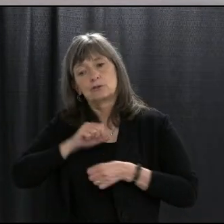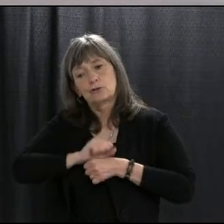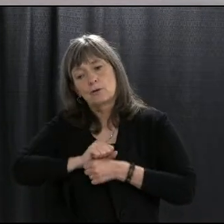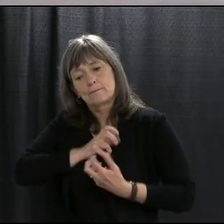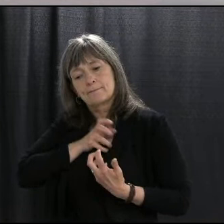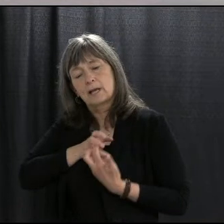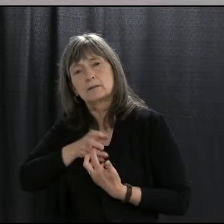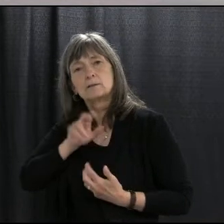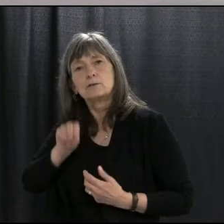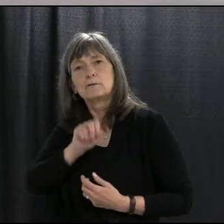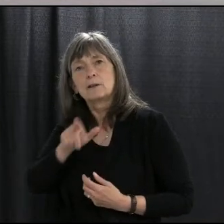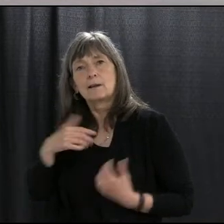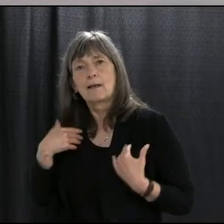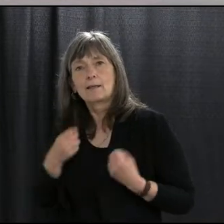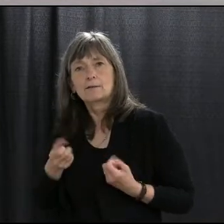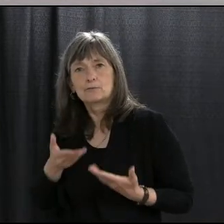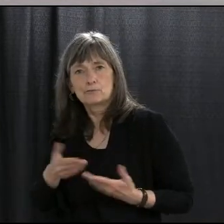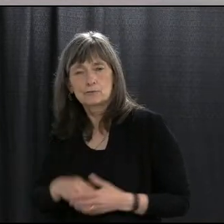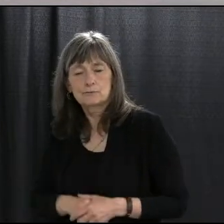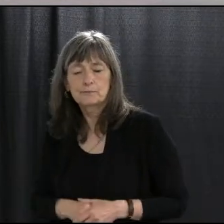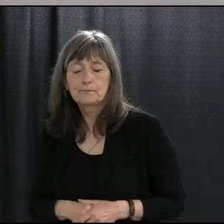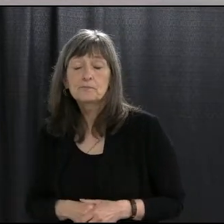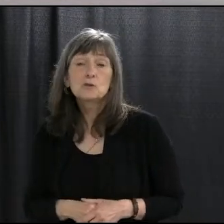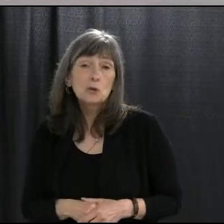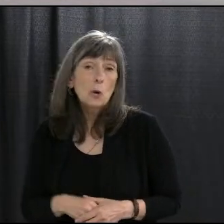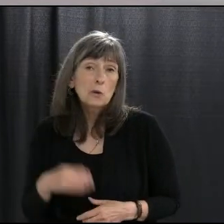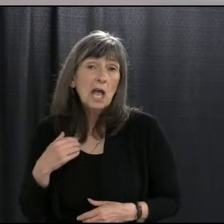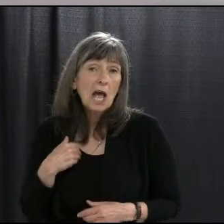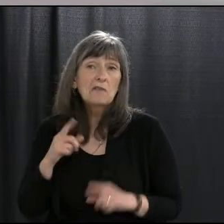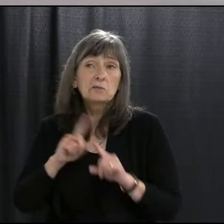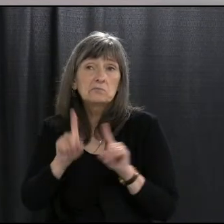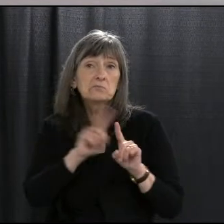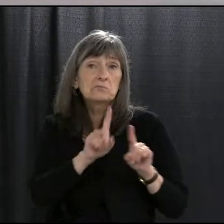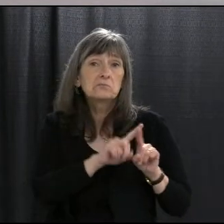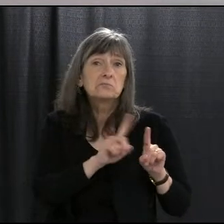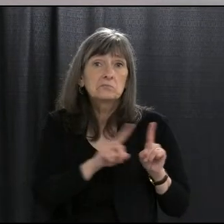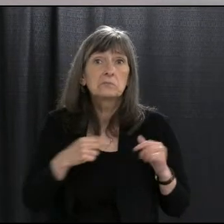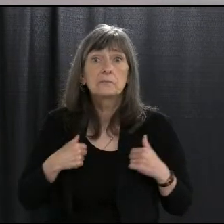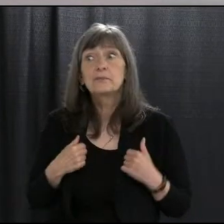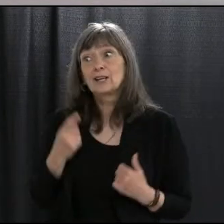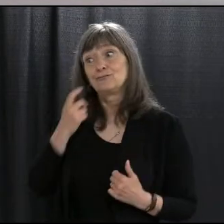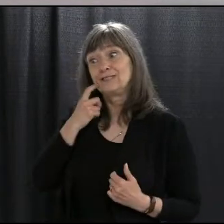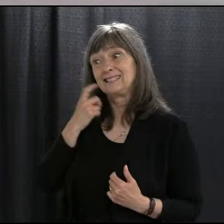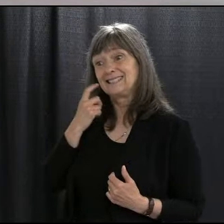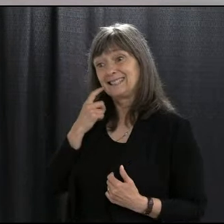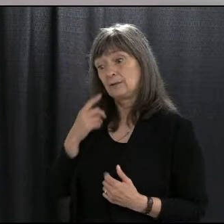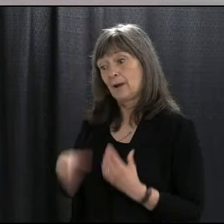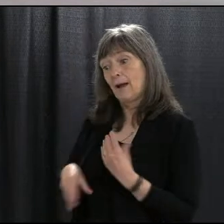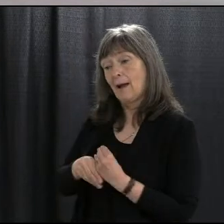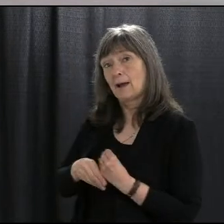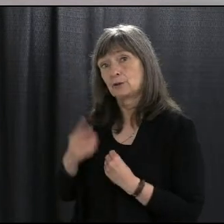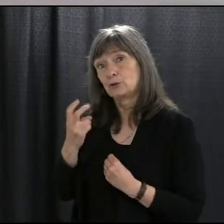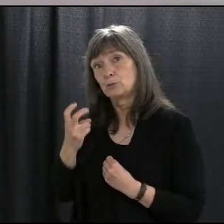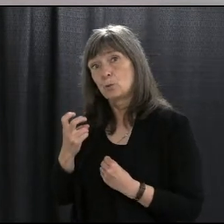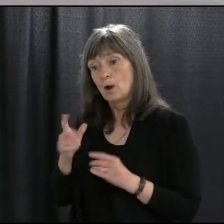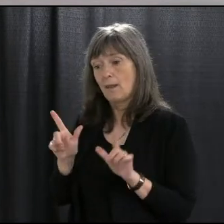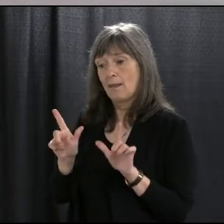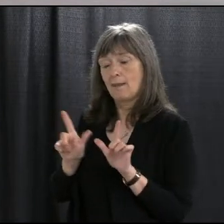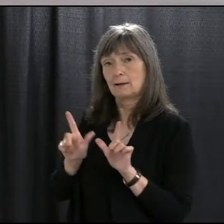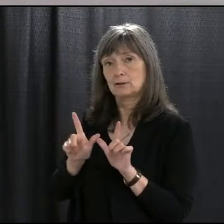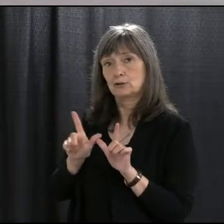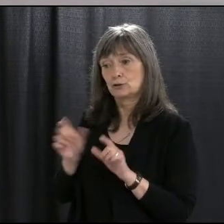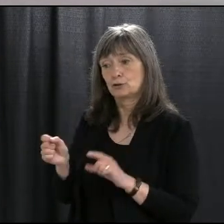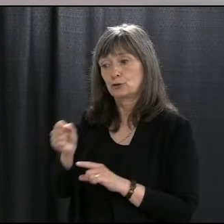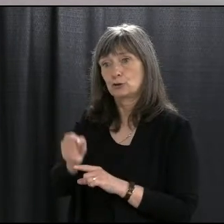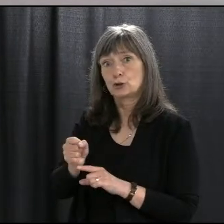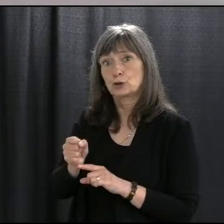Health Services. So we are looking at opportunities. We've just added 2 new licensures to the College of Physicians and